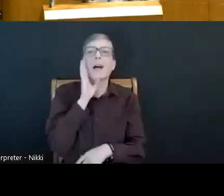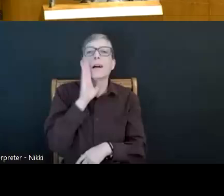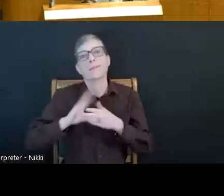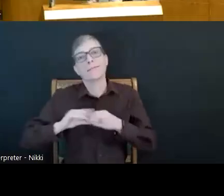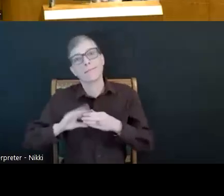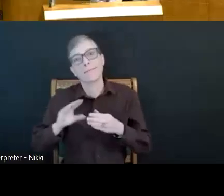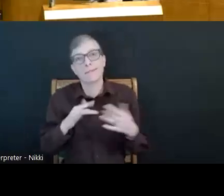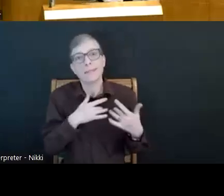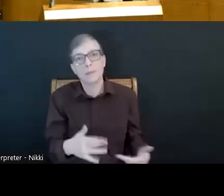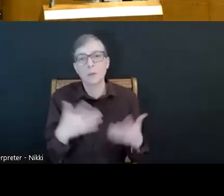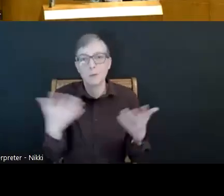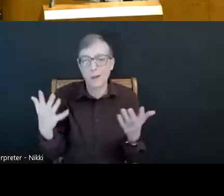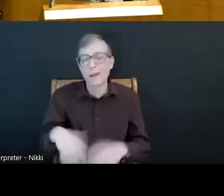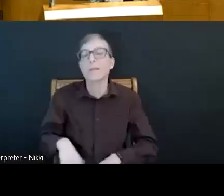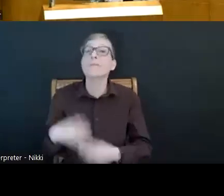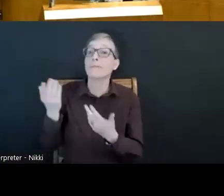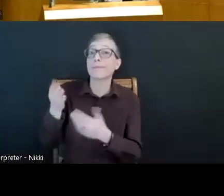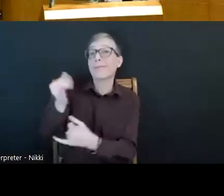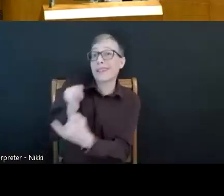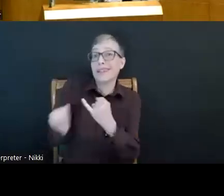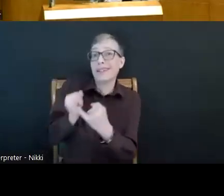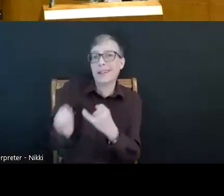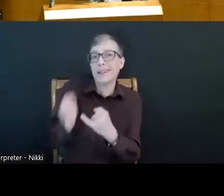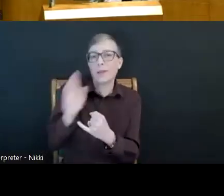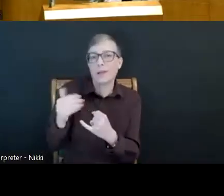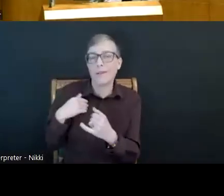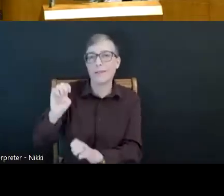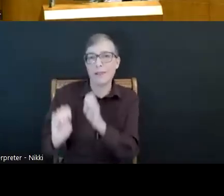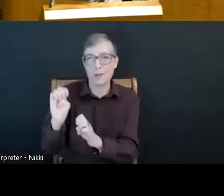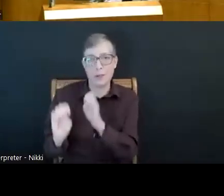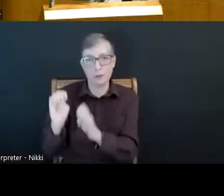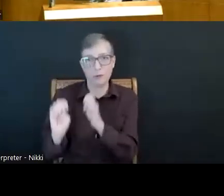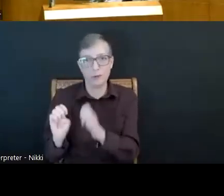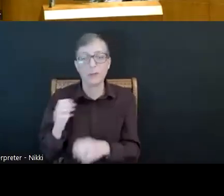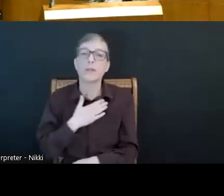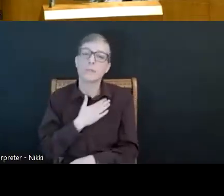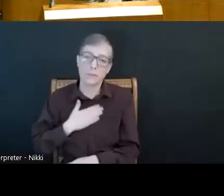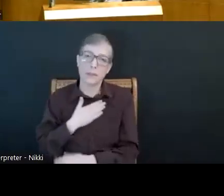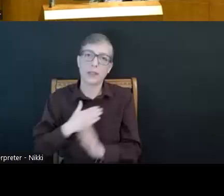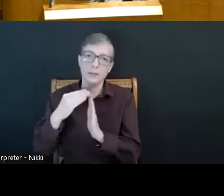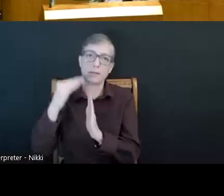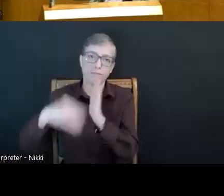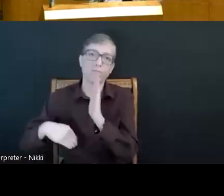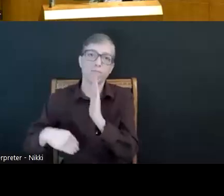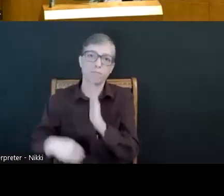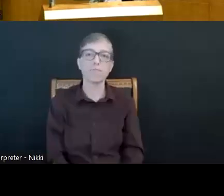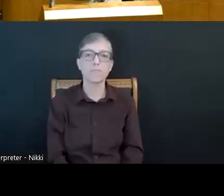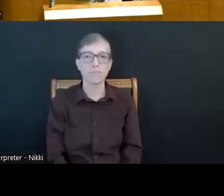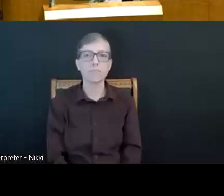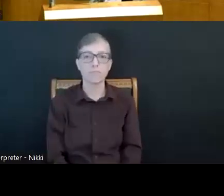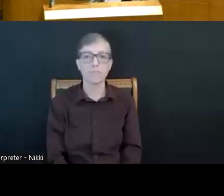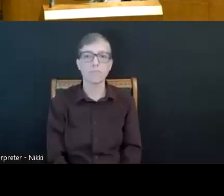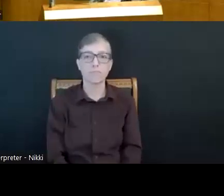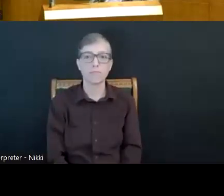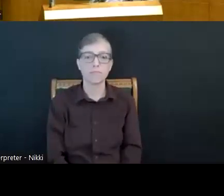evaluation at the end, and make sure you fill that out. A QR